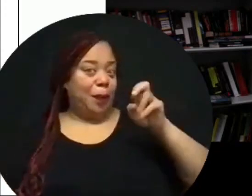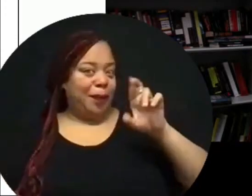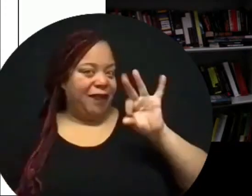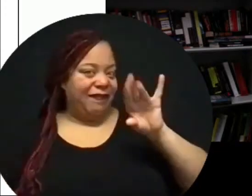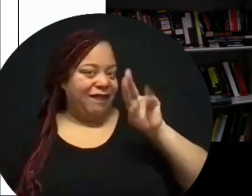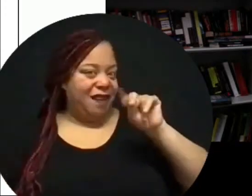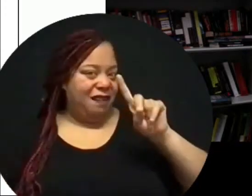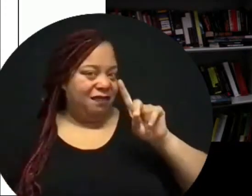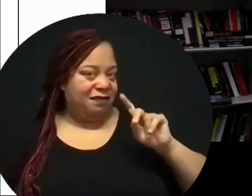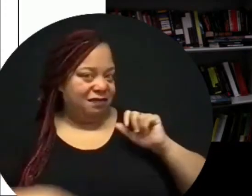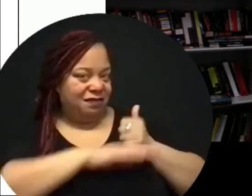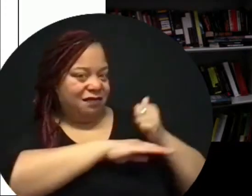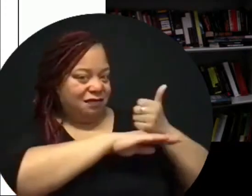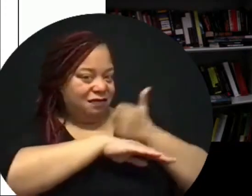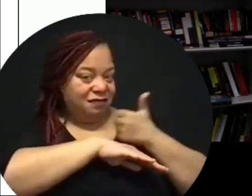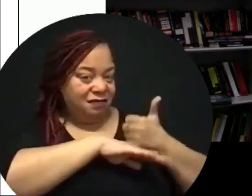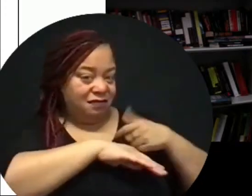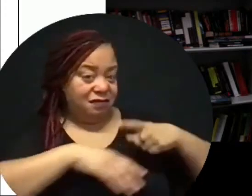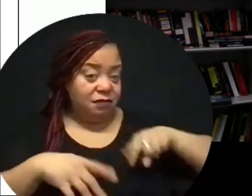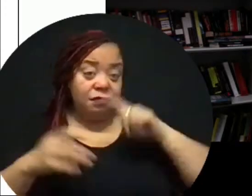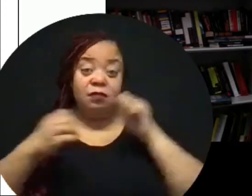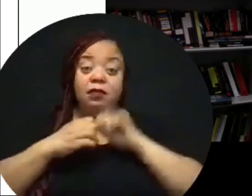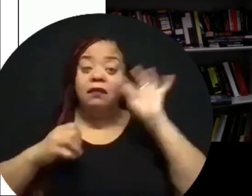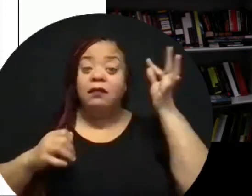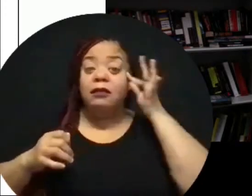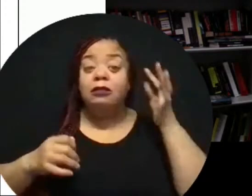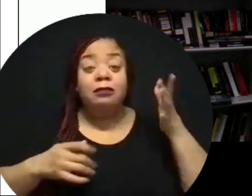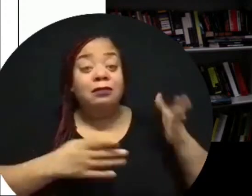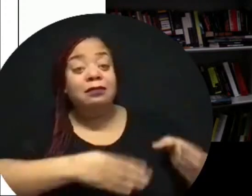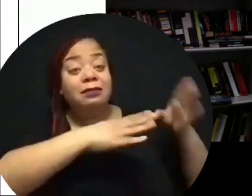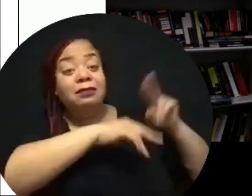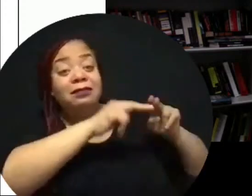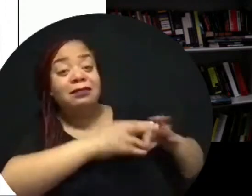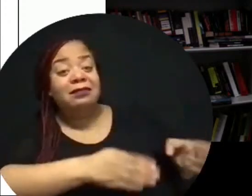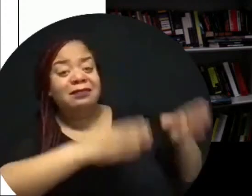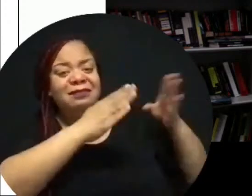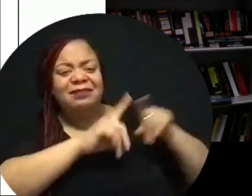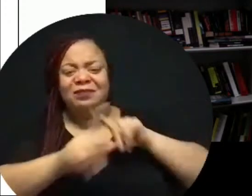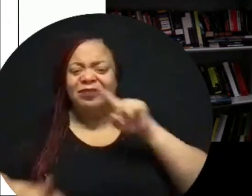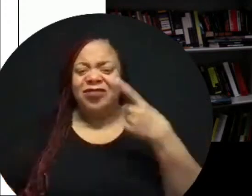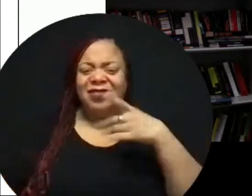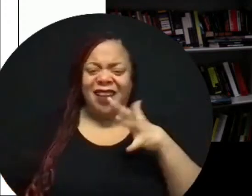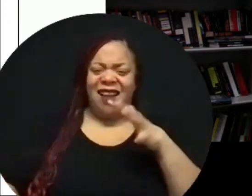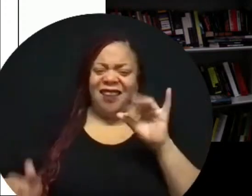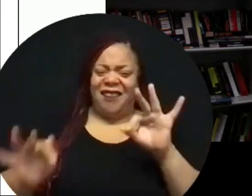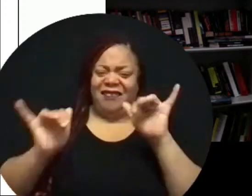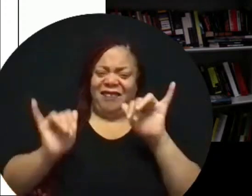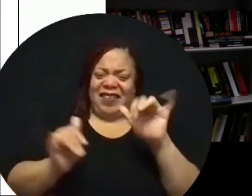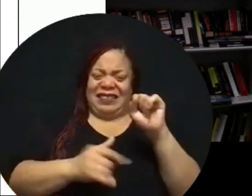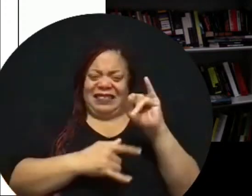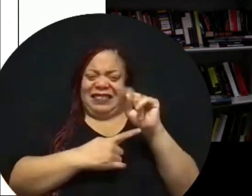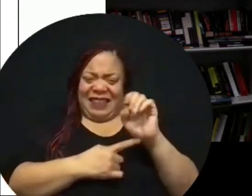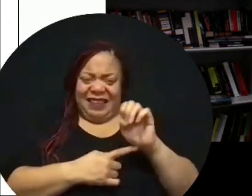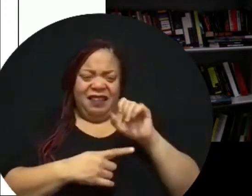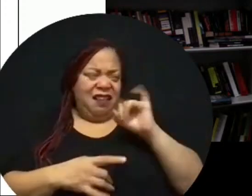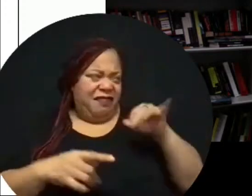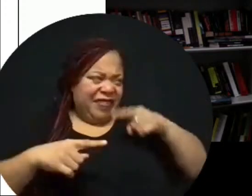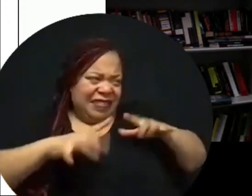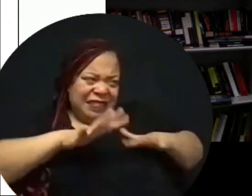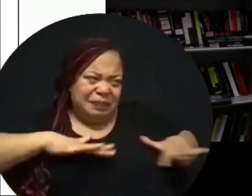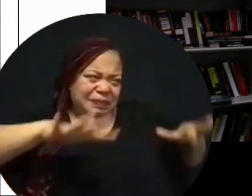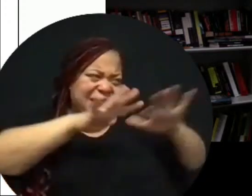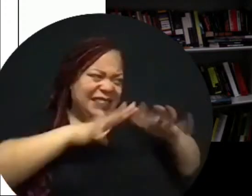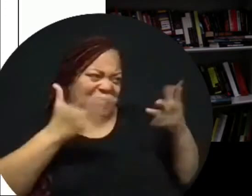siting of these kinds of spaces, it mirrors what people on the outside, I think, in Black and Brown communities, in